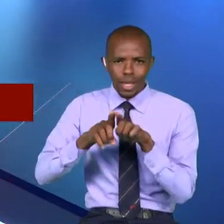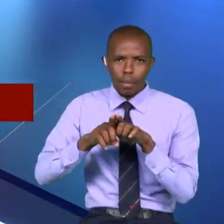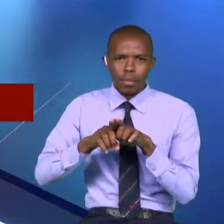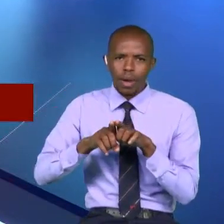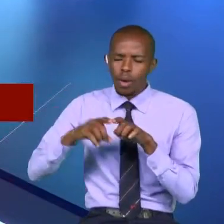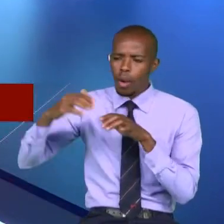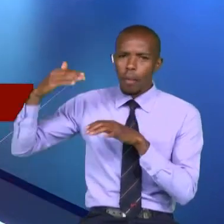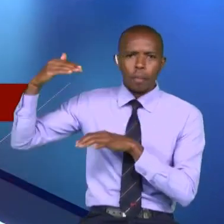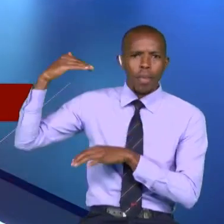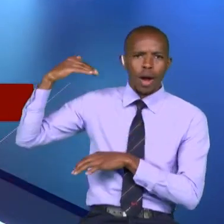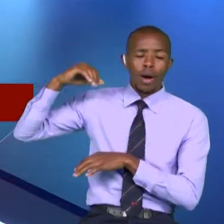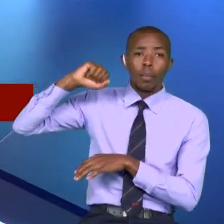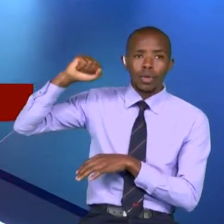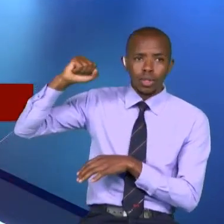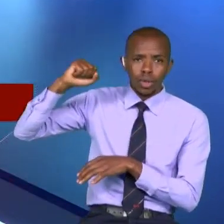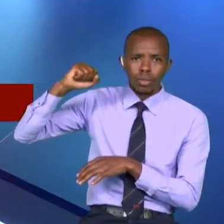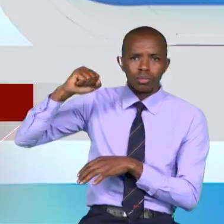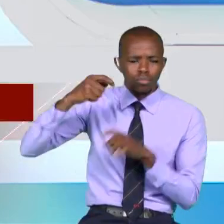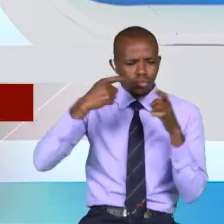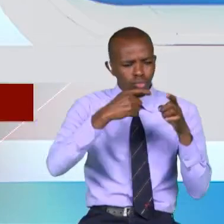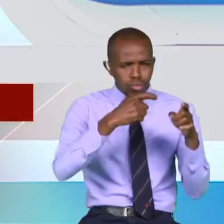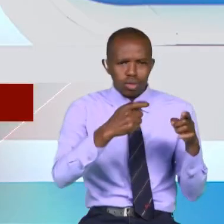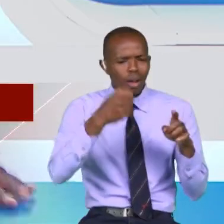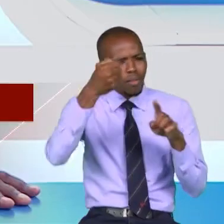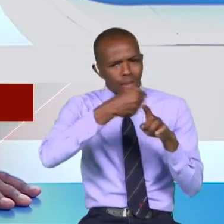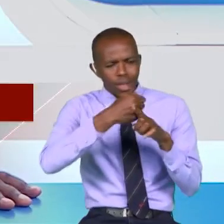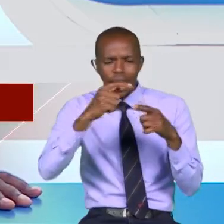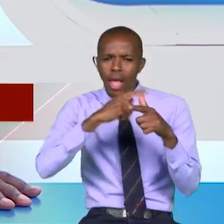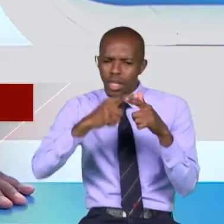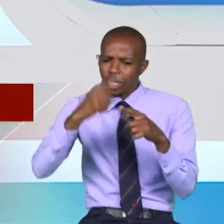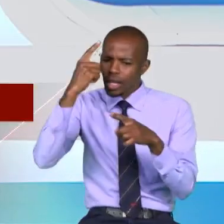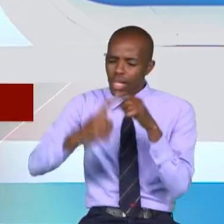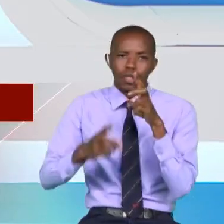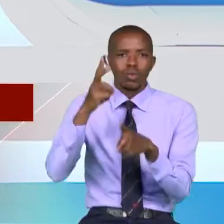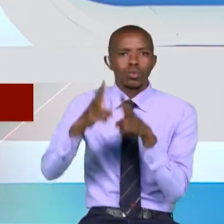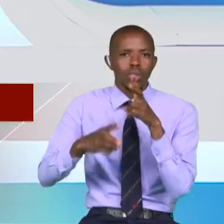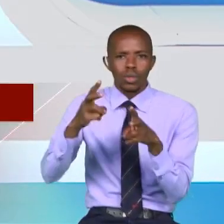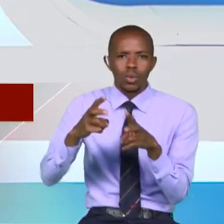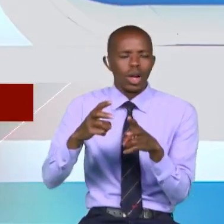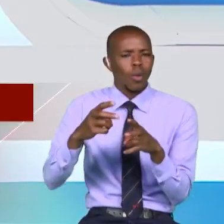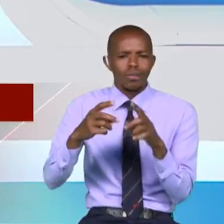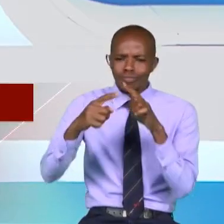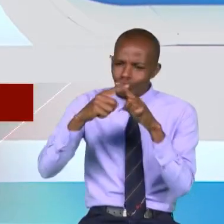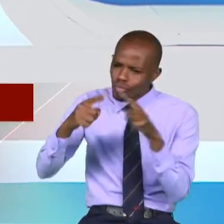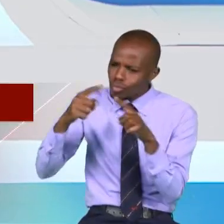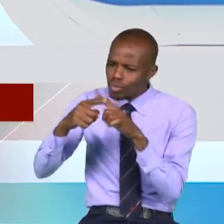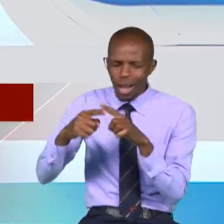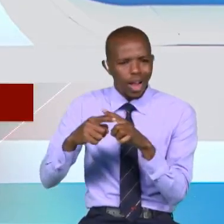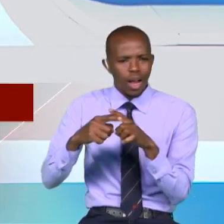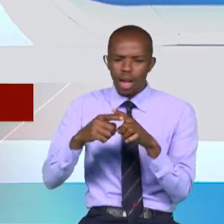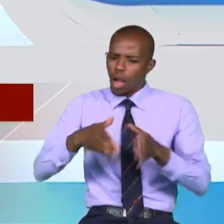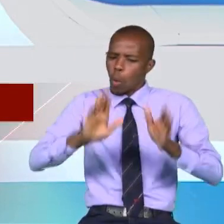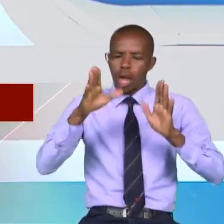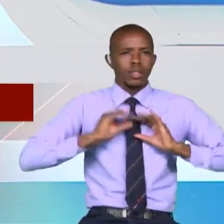to the politics of antagonizing each other, fighting. Then we get into 2022. Yes. We will be killing each other. We are not going that way